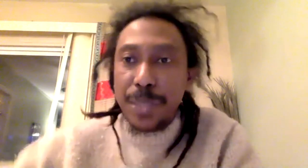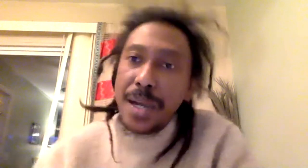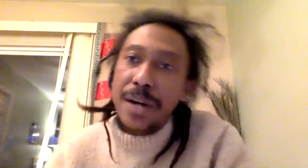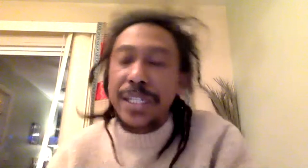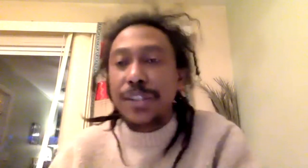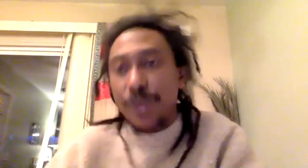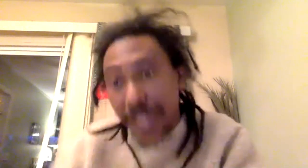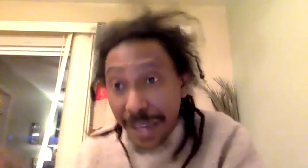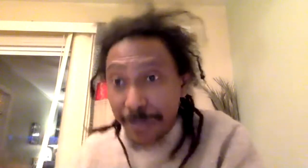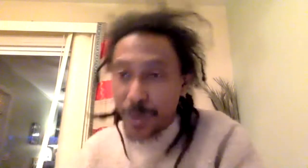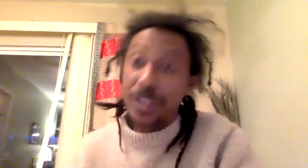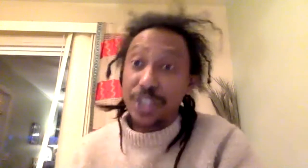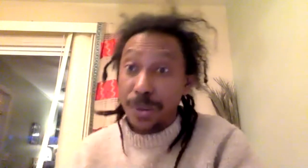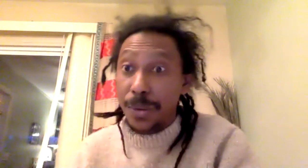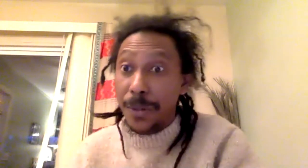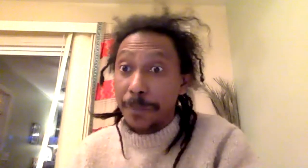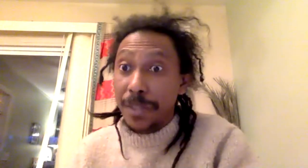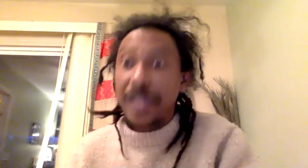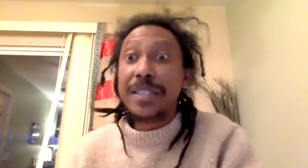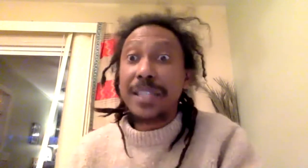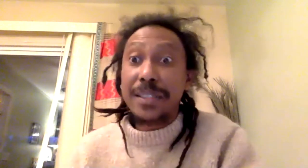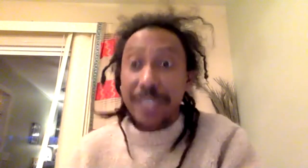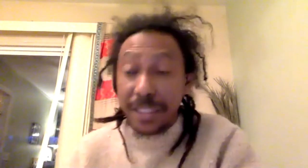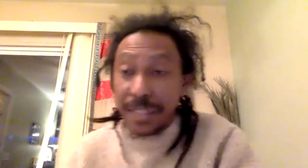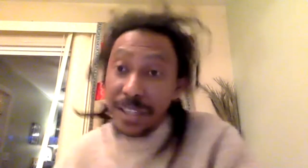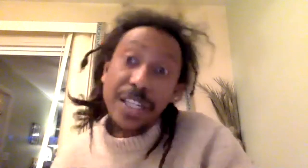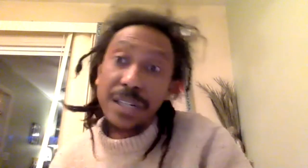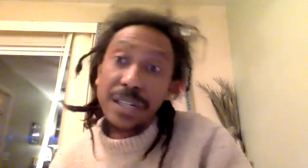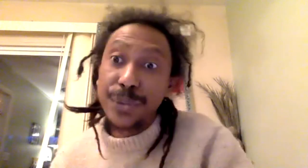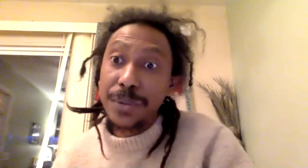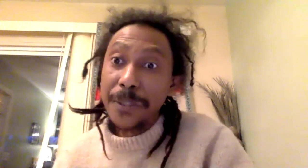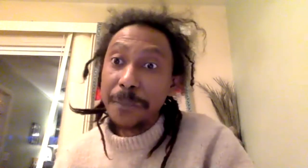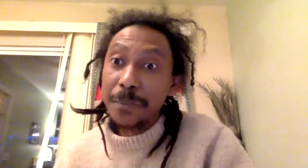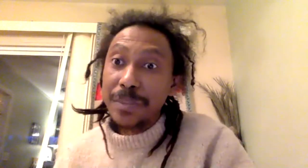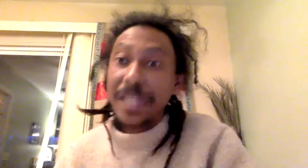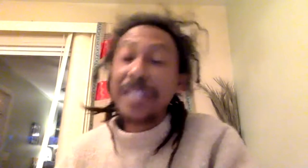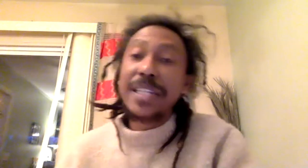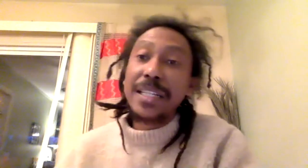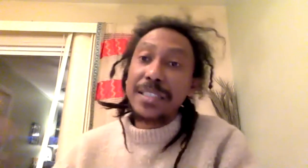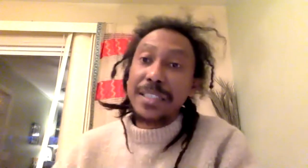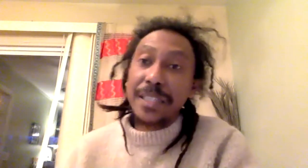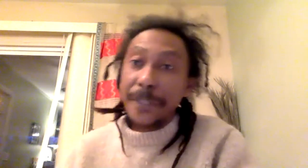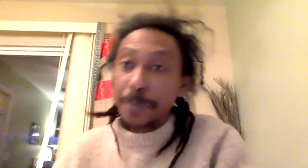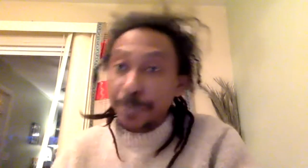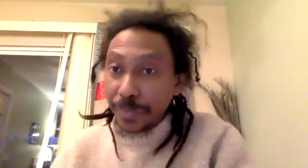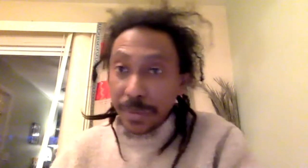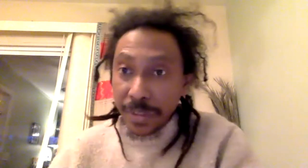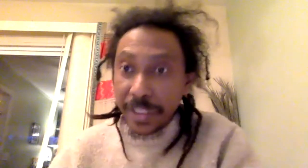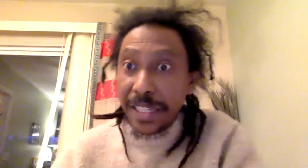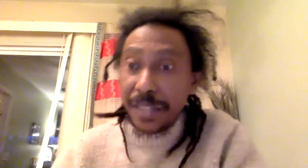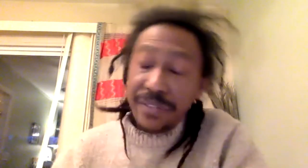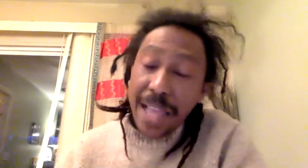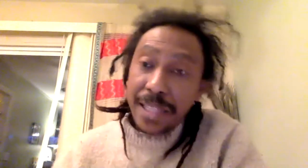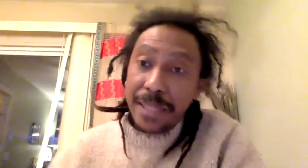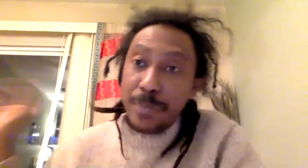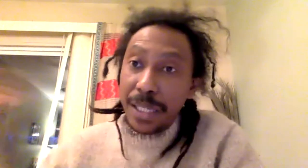interested. Yeah, radio came to the show and then did interview. And then